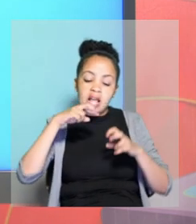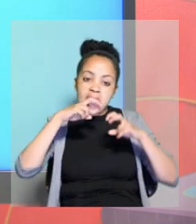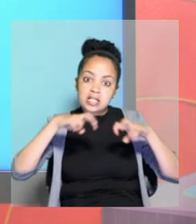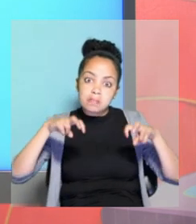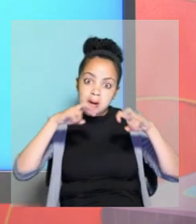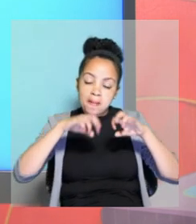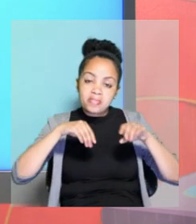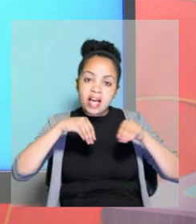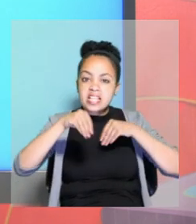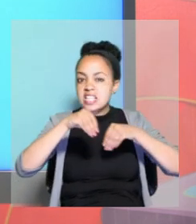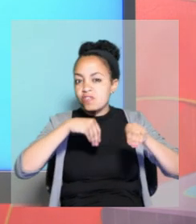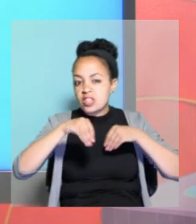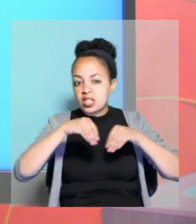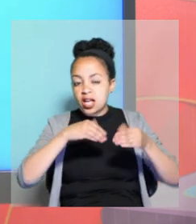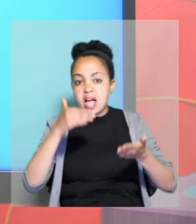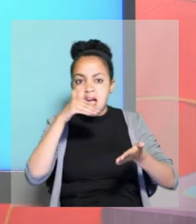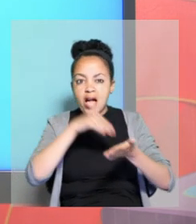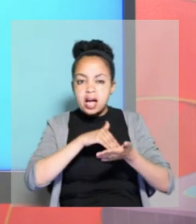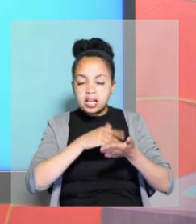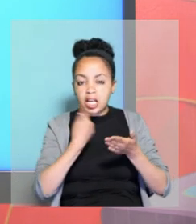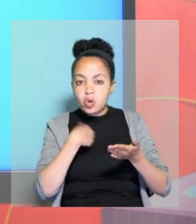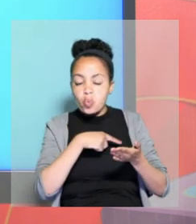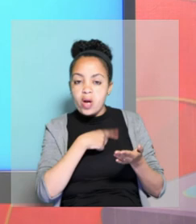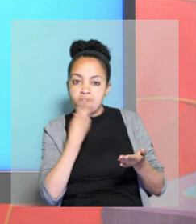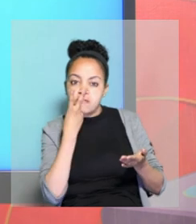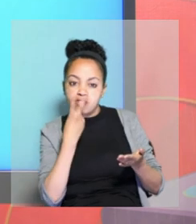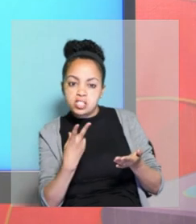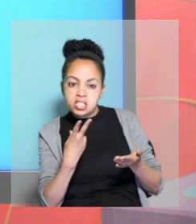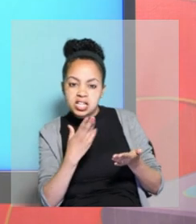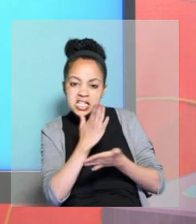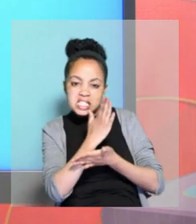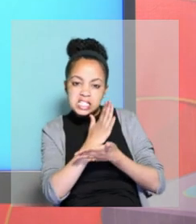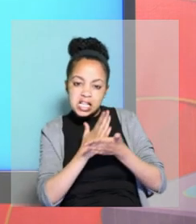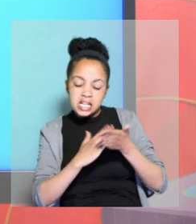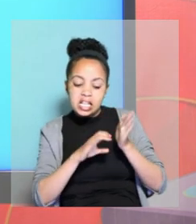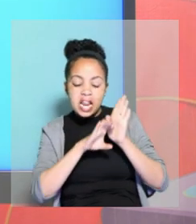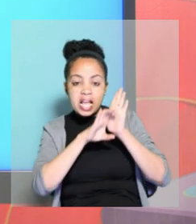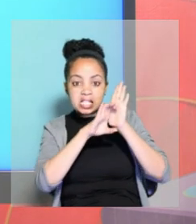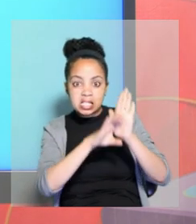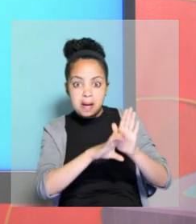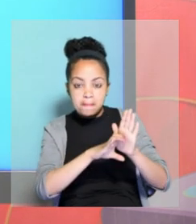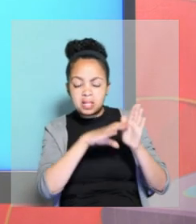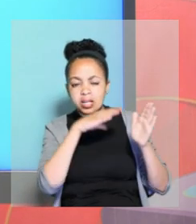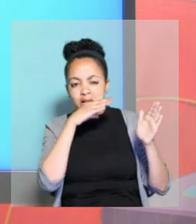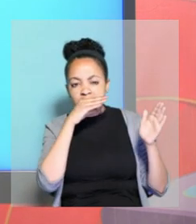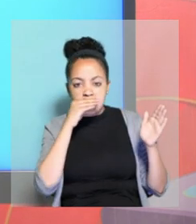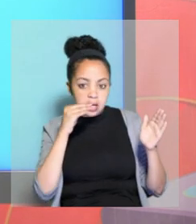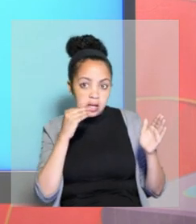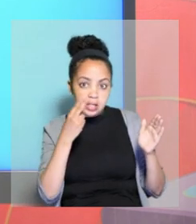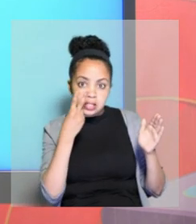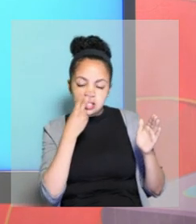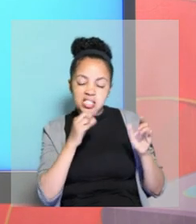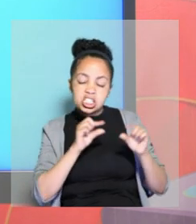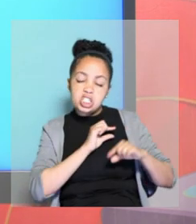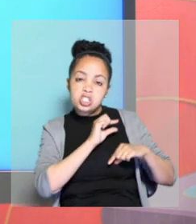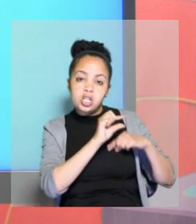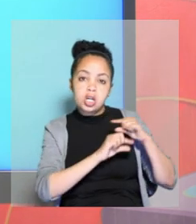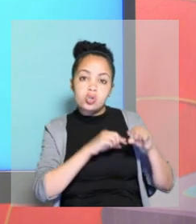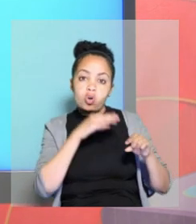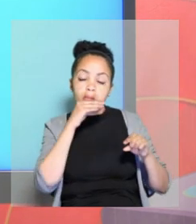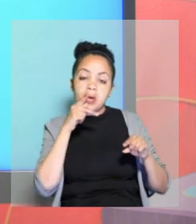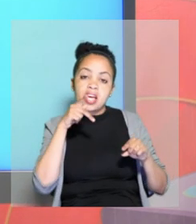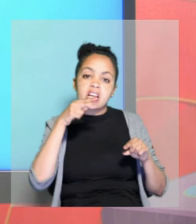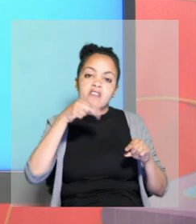experimentation activity. And again, we have seen certain example and deduce genotype